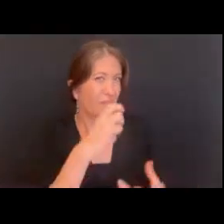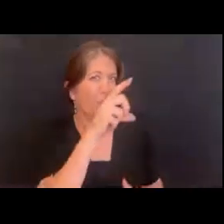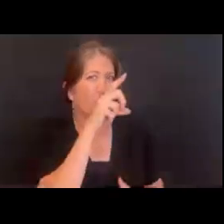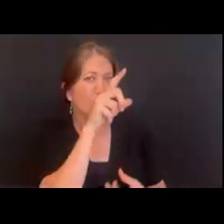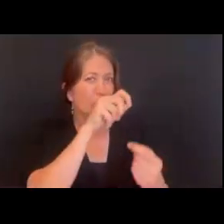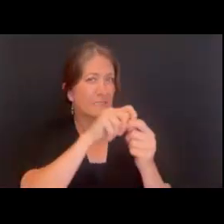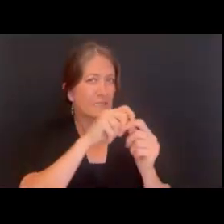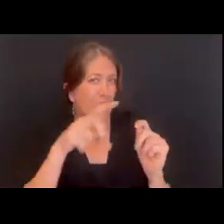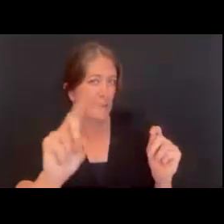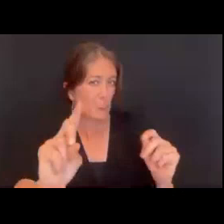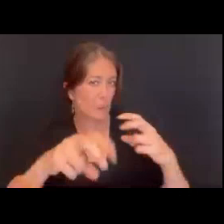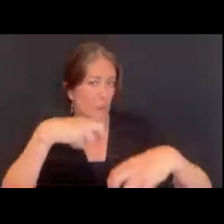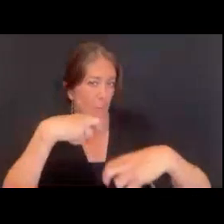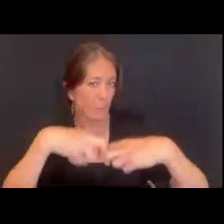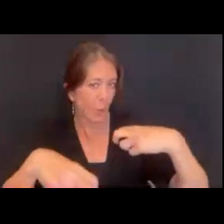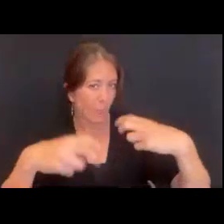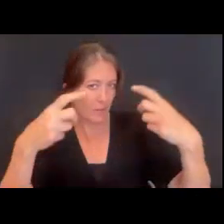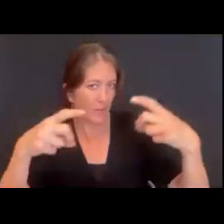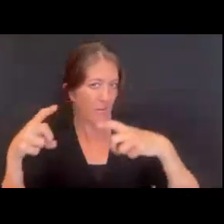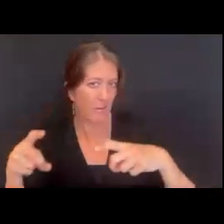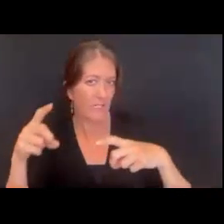the electronic device.